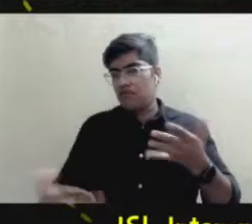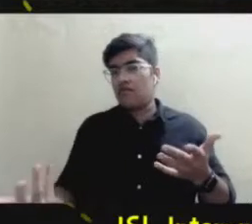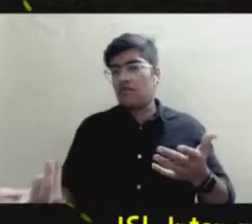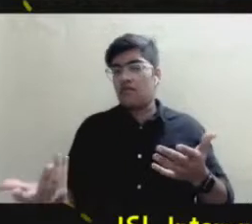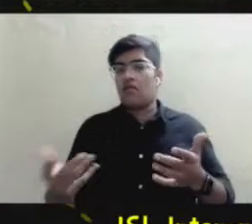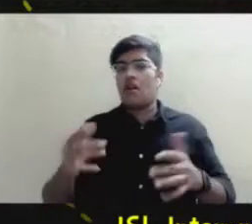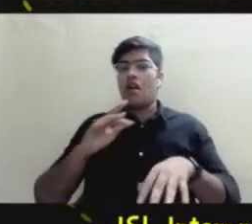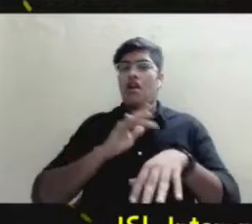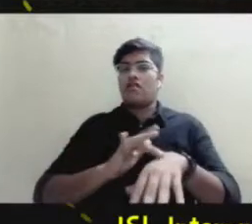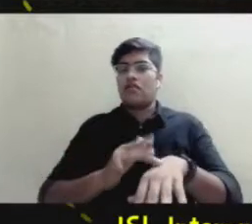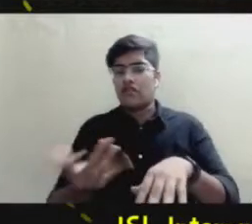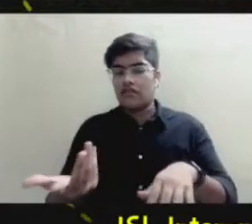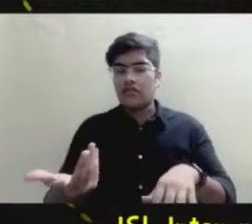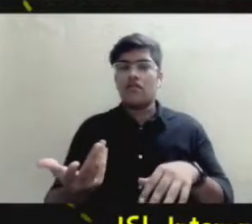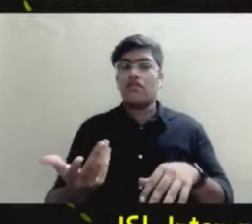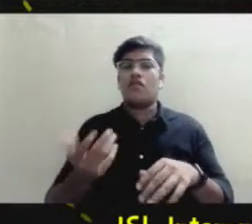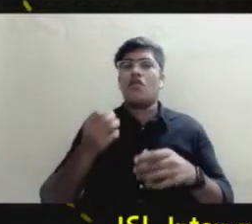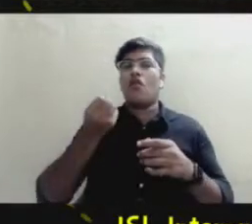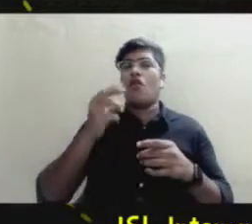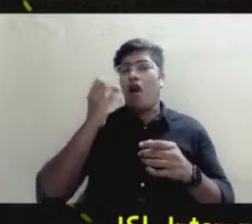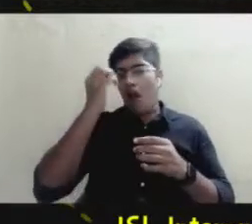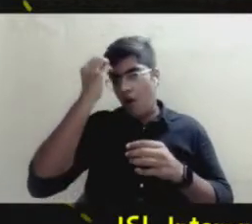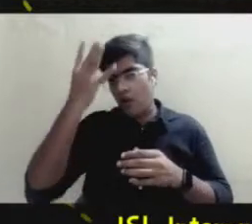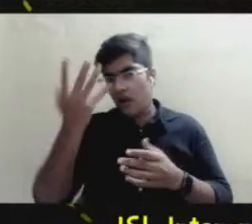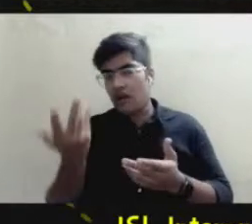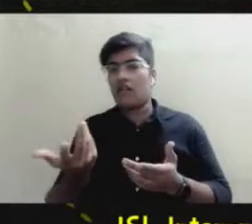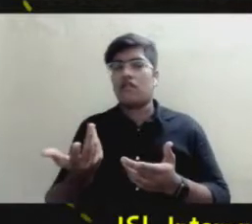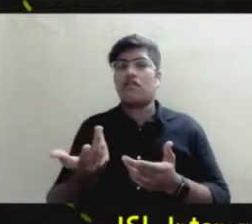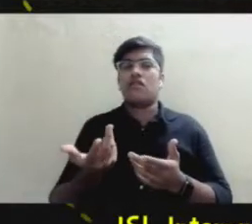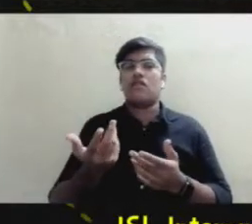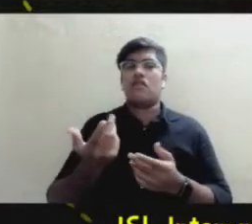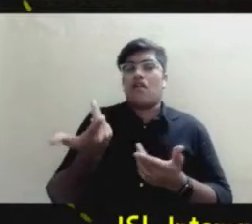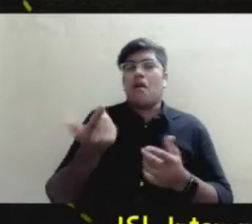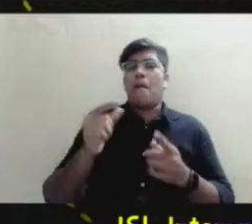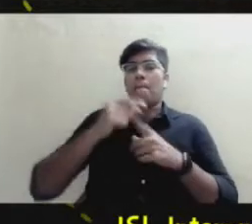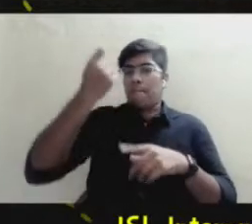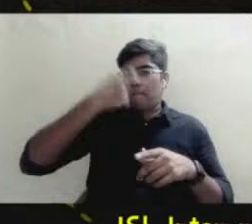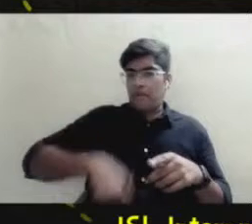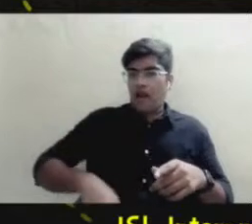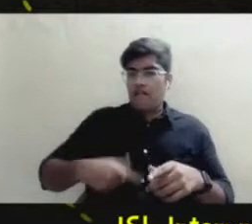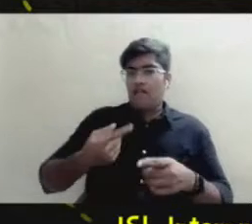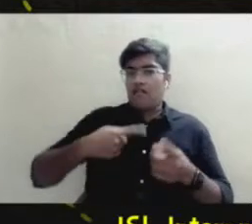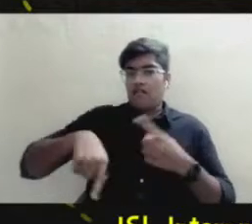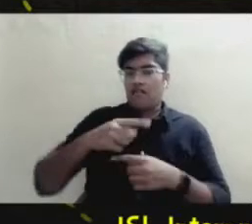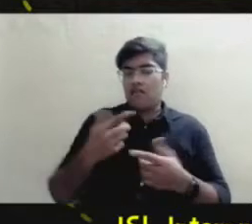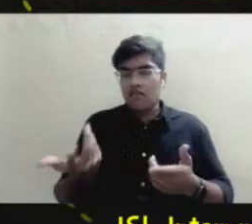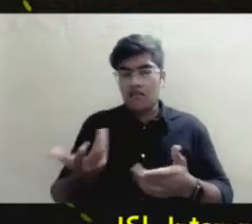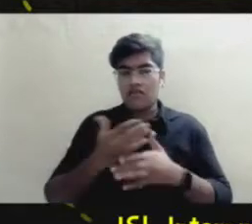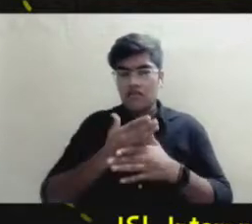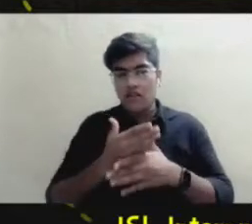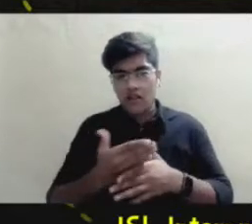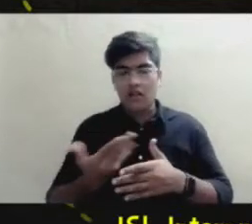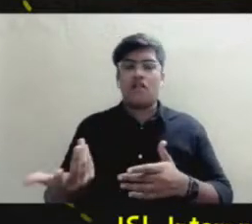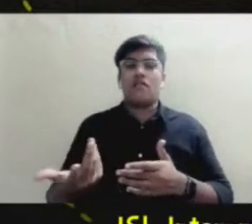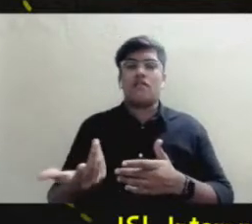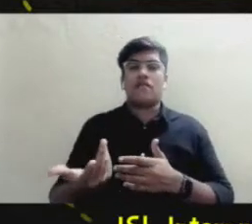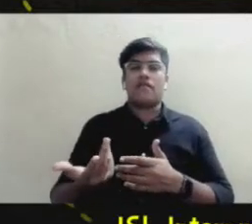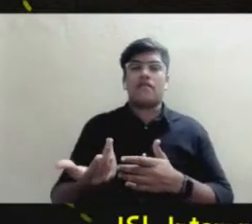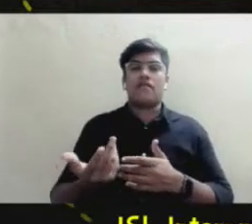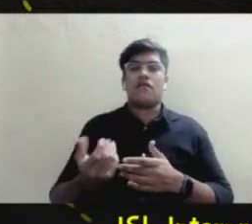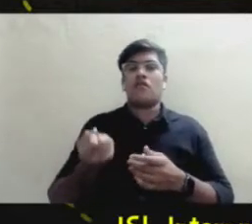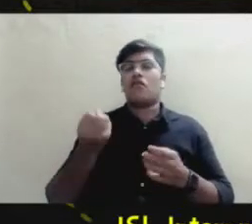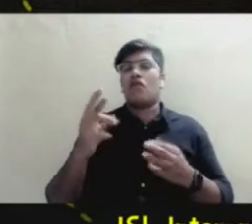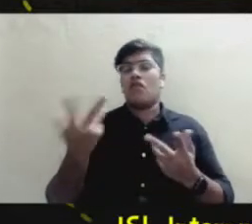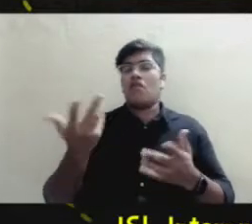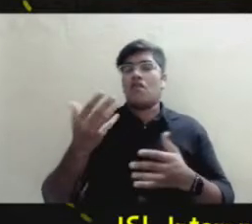becoming aware of the world around you, and the private pleasures that lovers share, as well as the deep immersion,